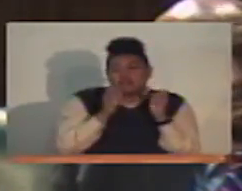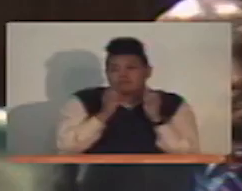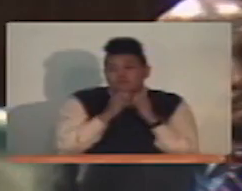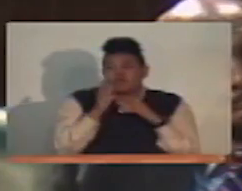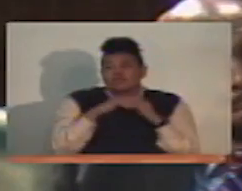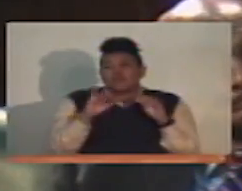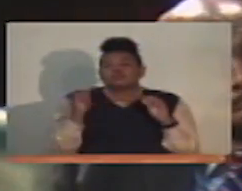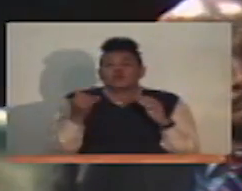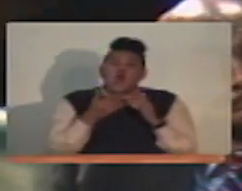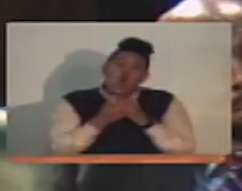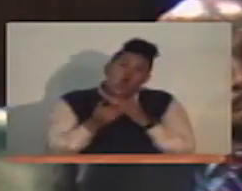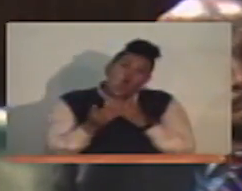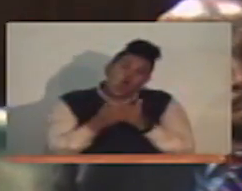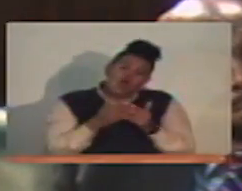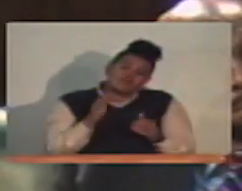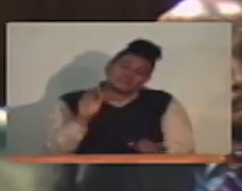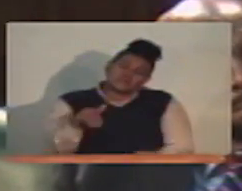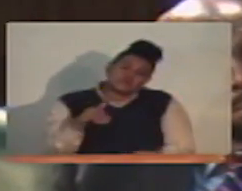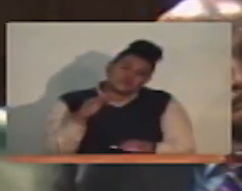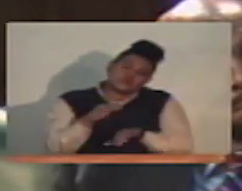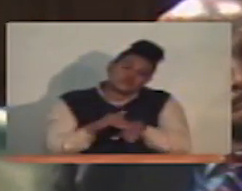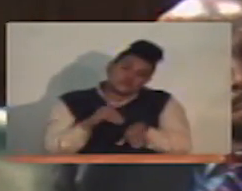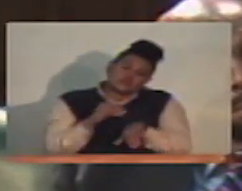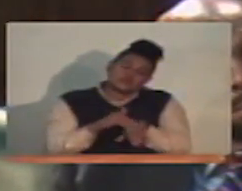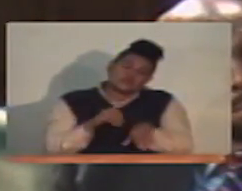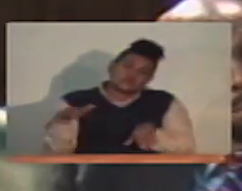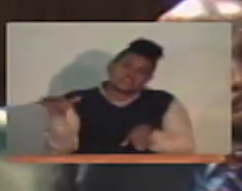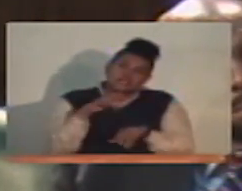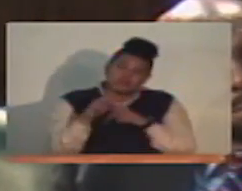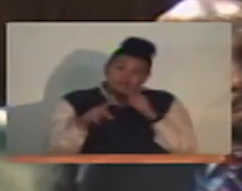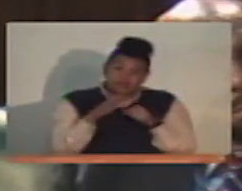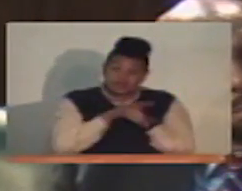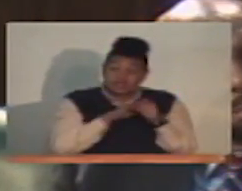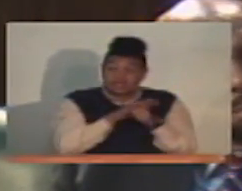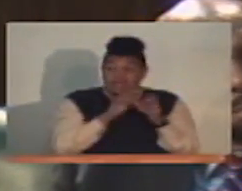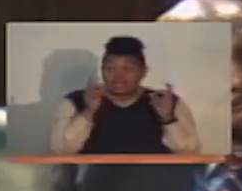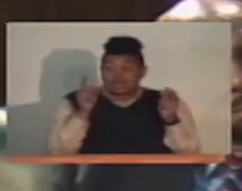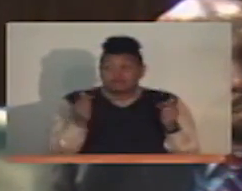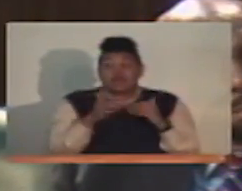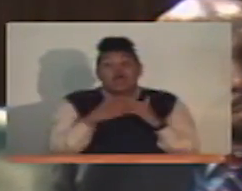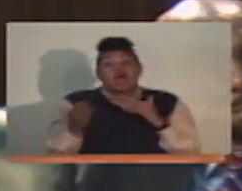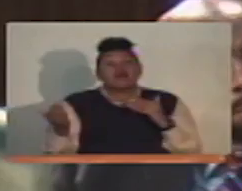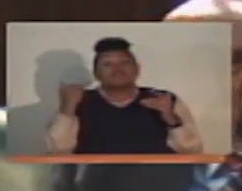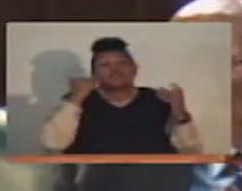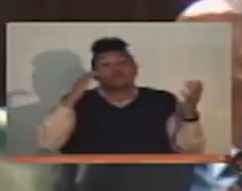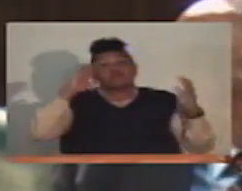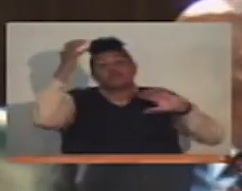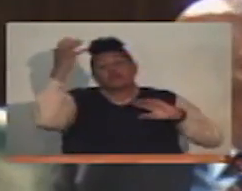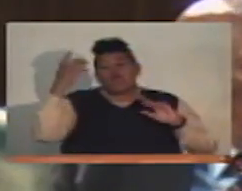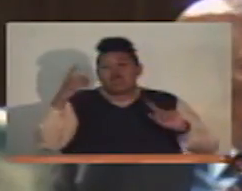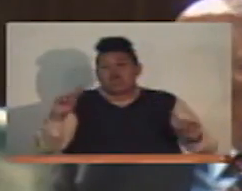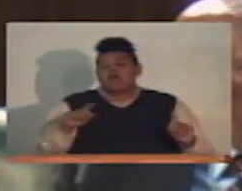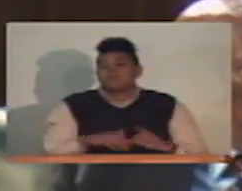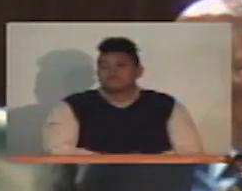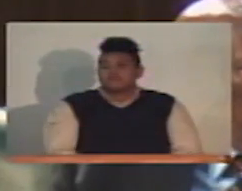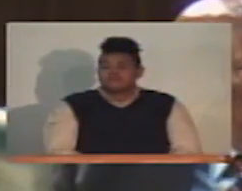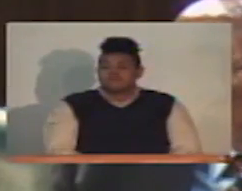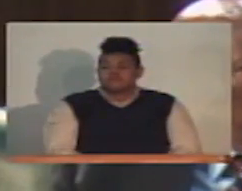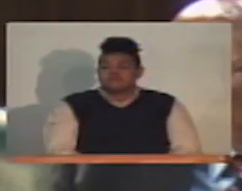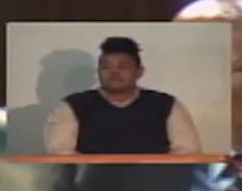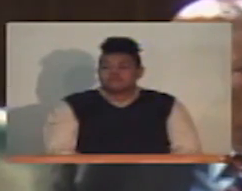comfort their constituents in the immediate aftermath of a disaster. This is